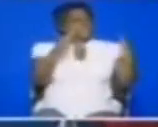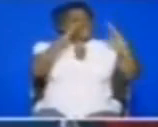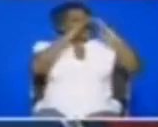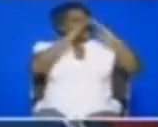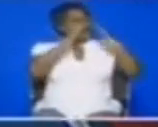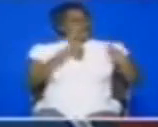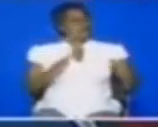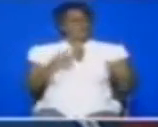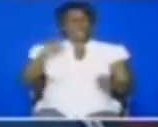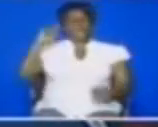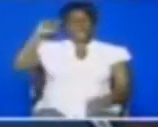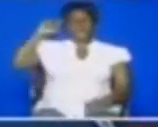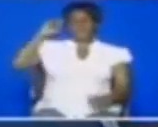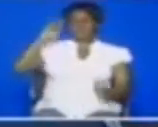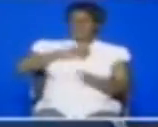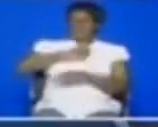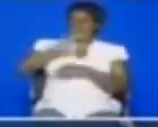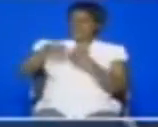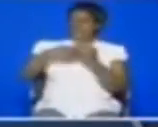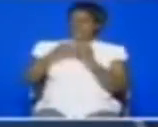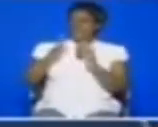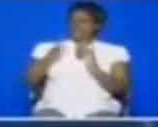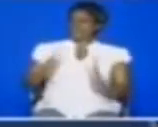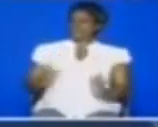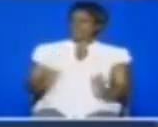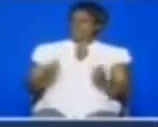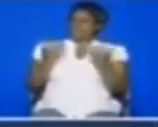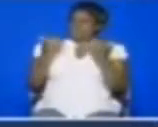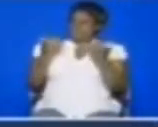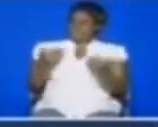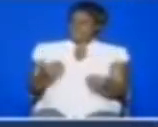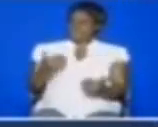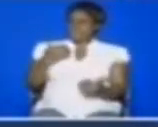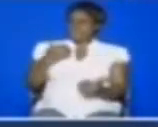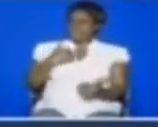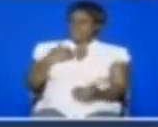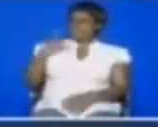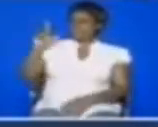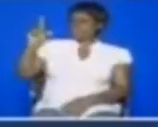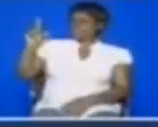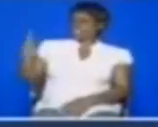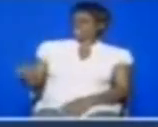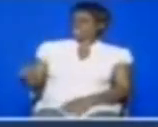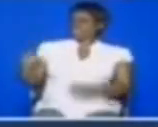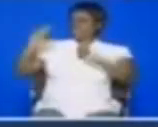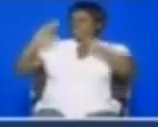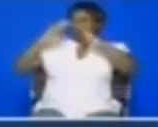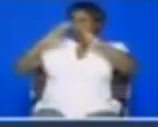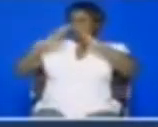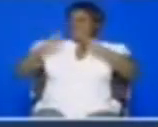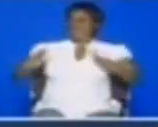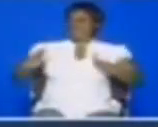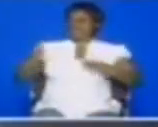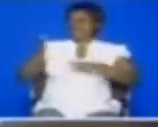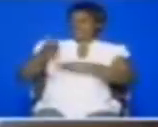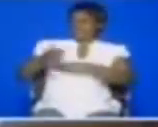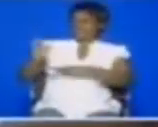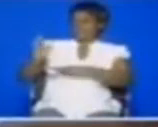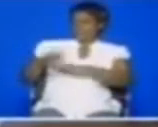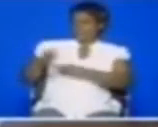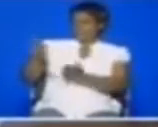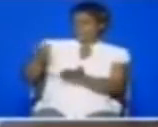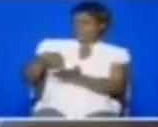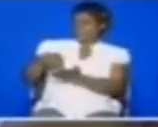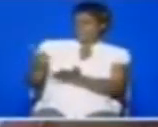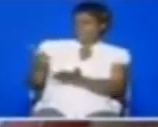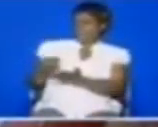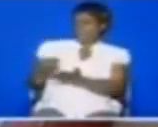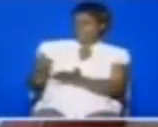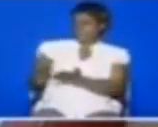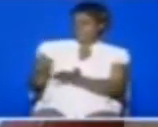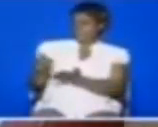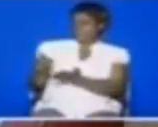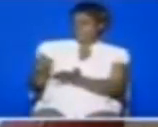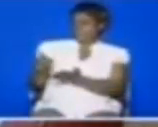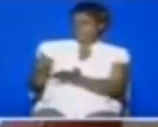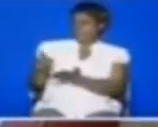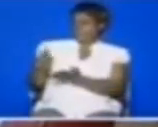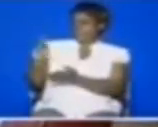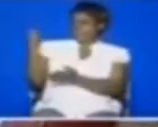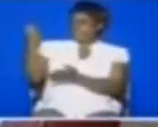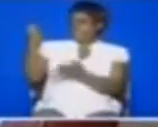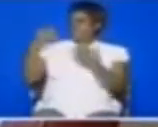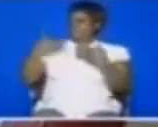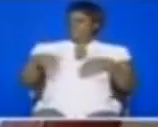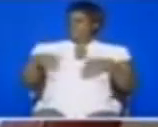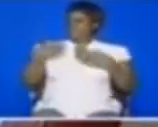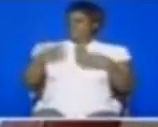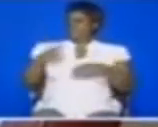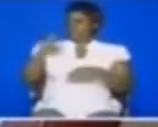Housing. I think everybody in Nairobi deserves to have a low-cost house. Mm-hmm. A house that you rent and pay, rent purchase schemes. So as